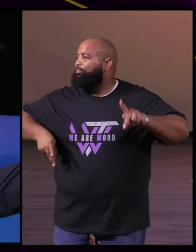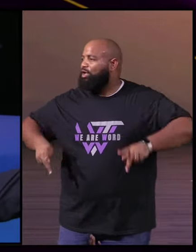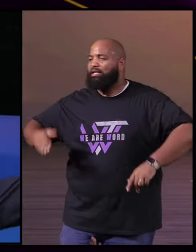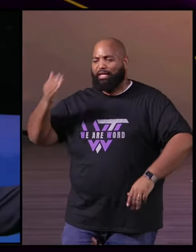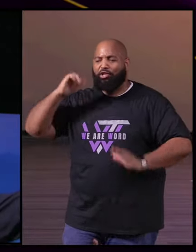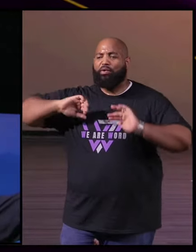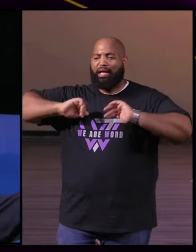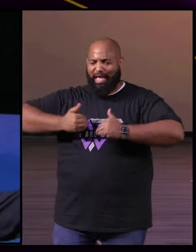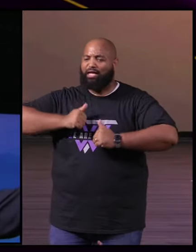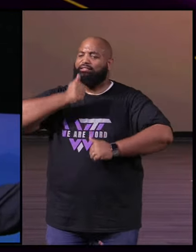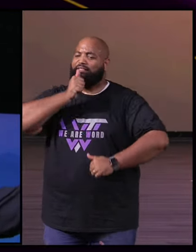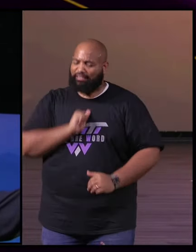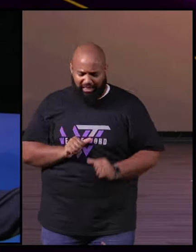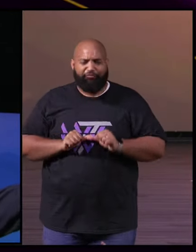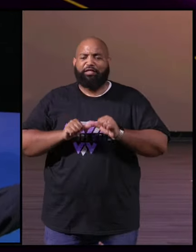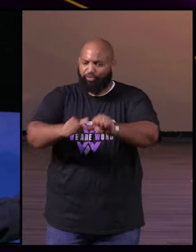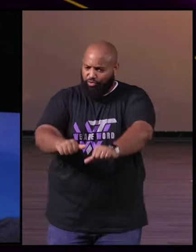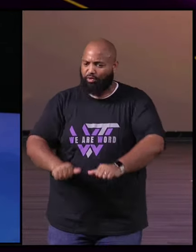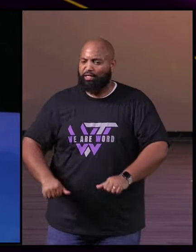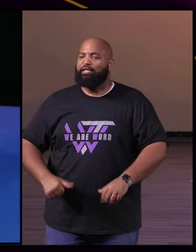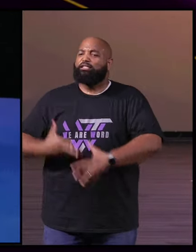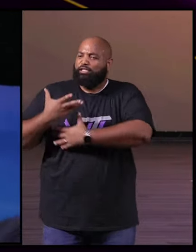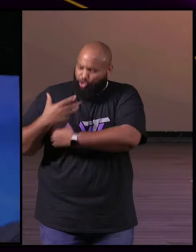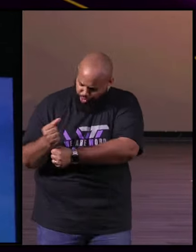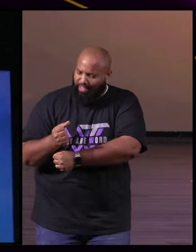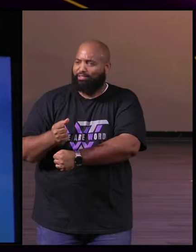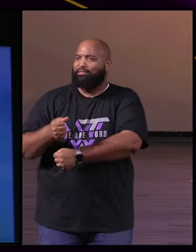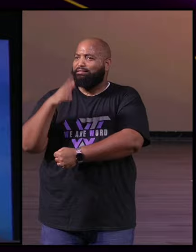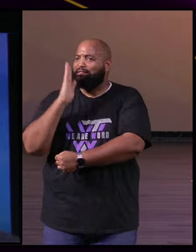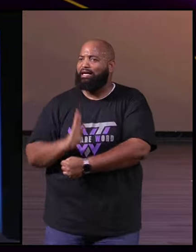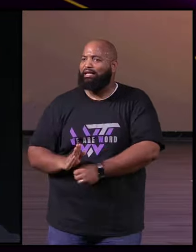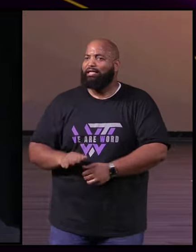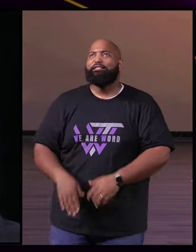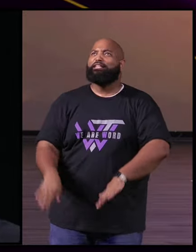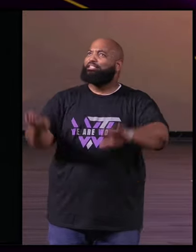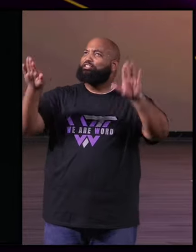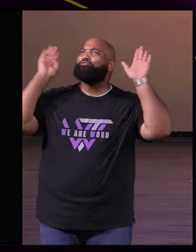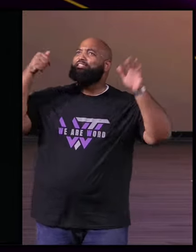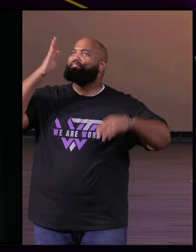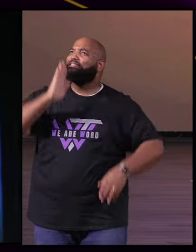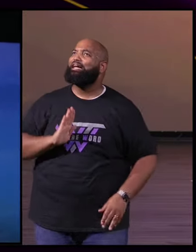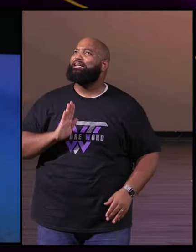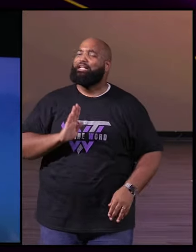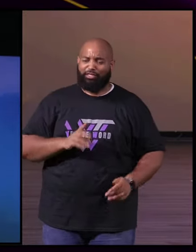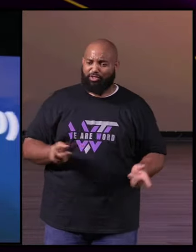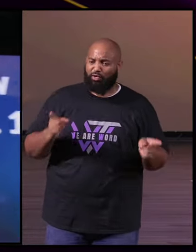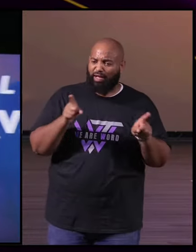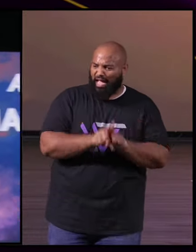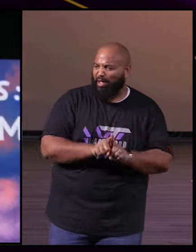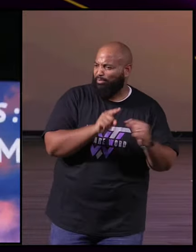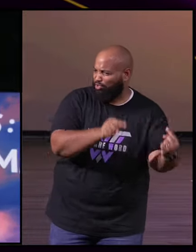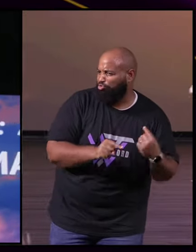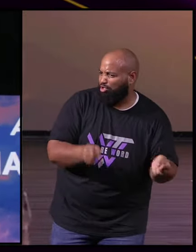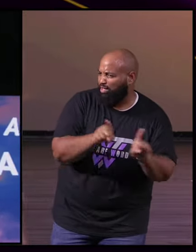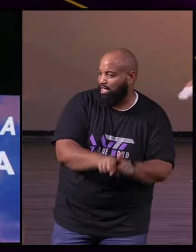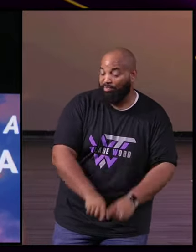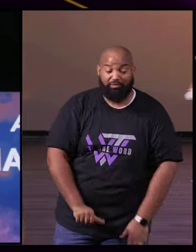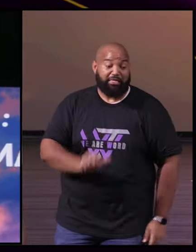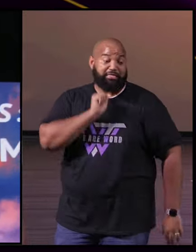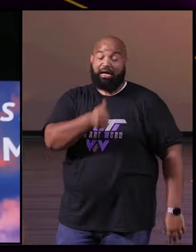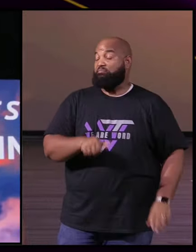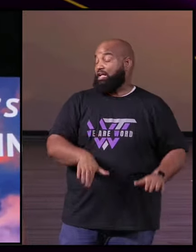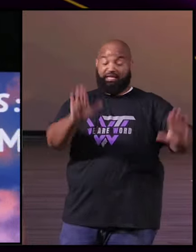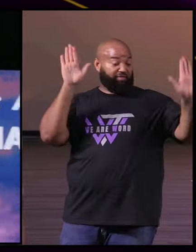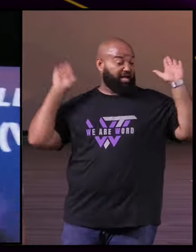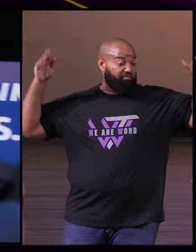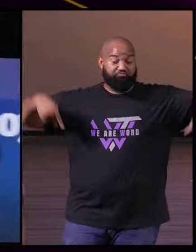to suffer, that know how to trust, that know how to surrender. So when the bottom falls out, I ain't going